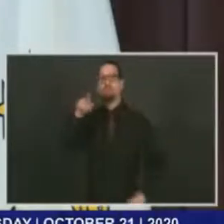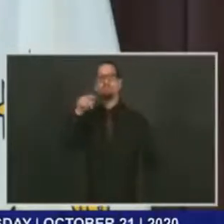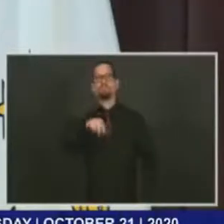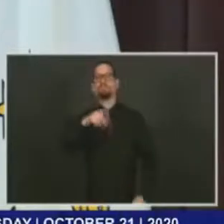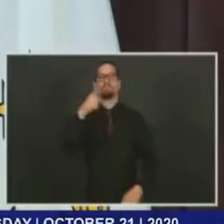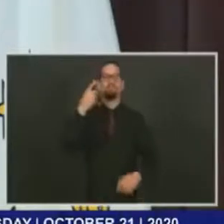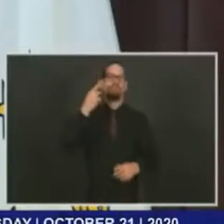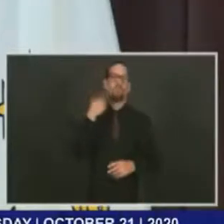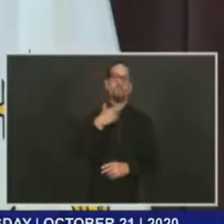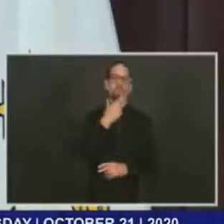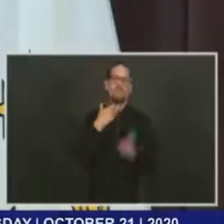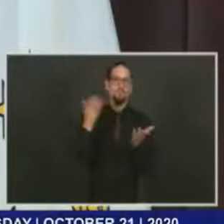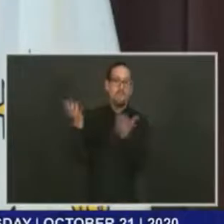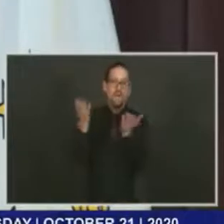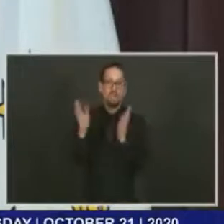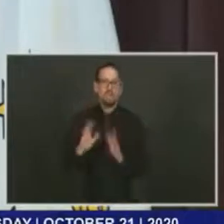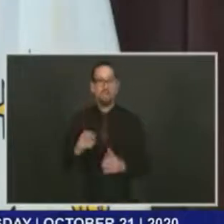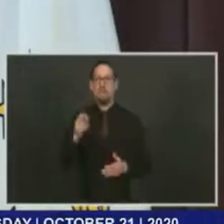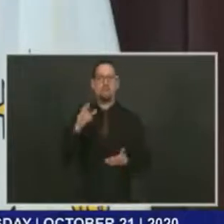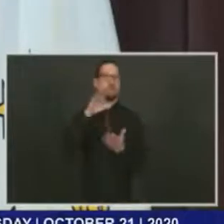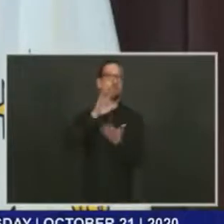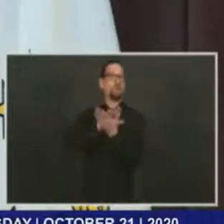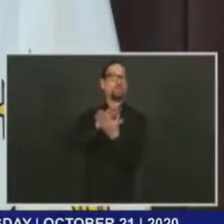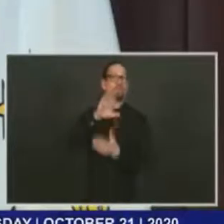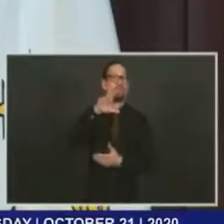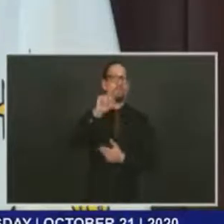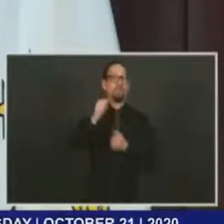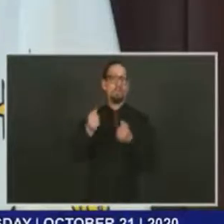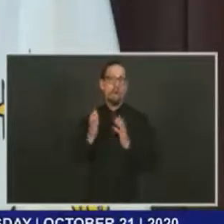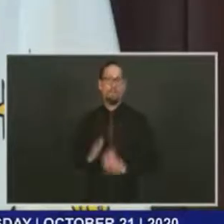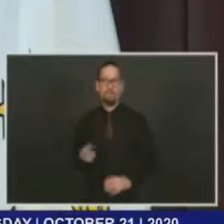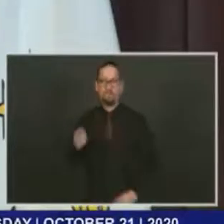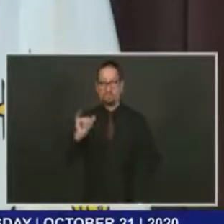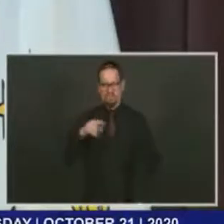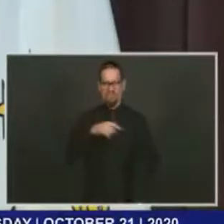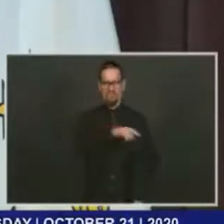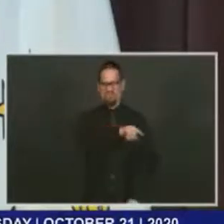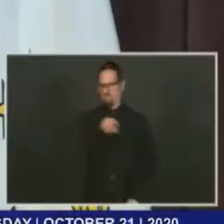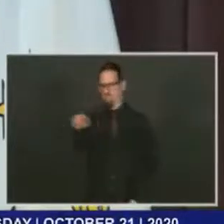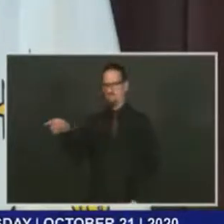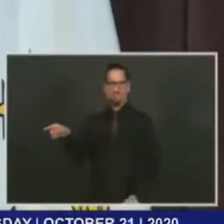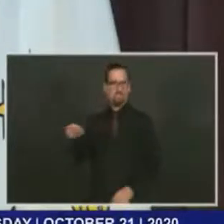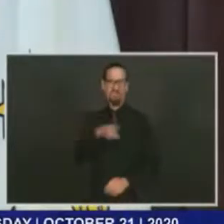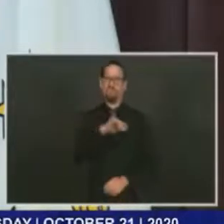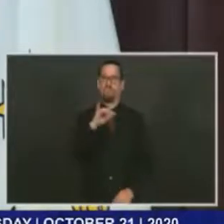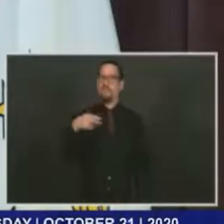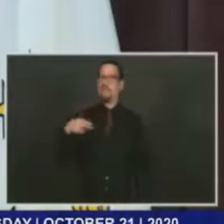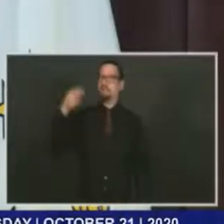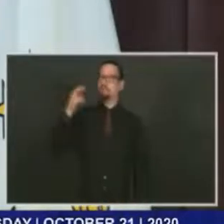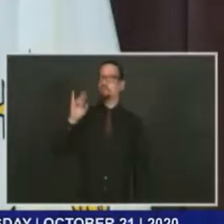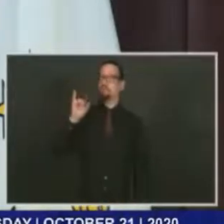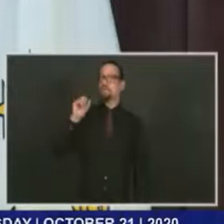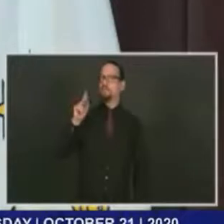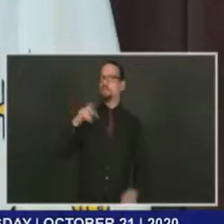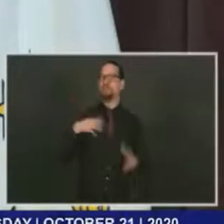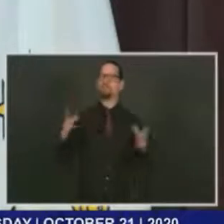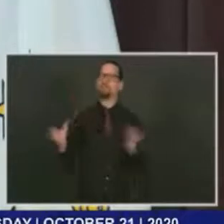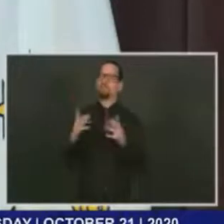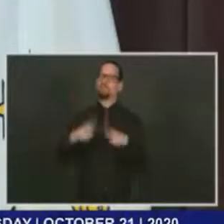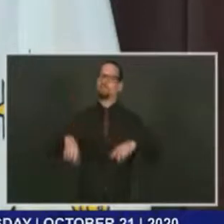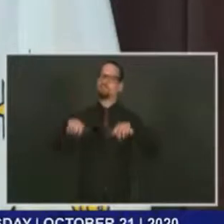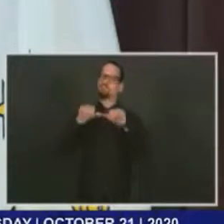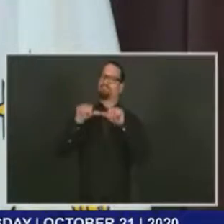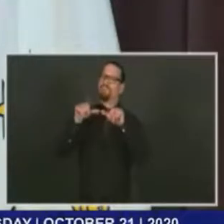bus drivers. High contact workers are also people we're encouraging to get tested. And then people who